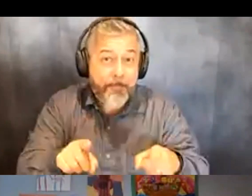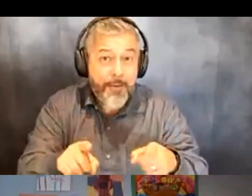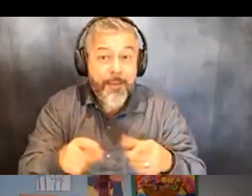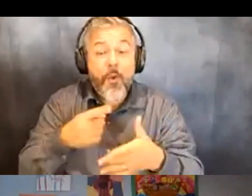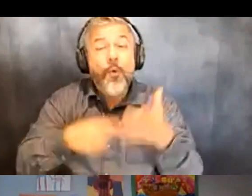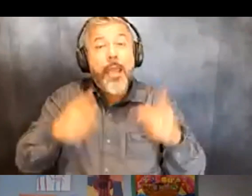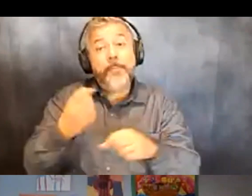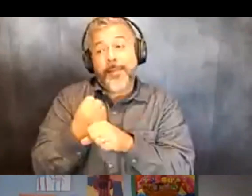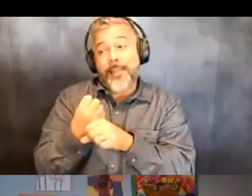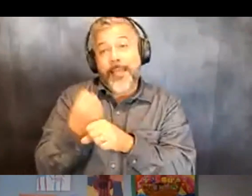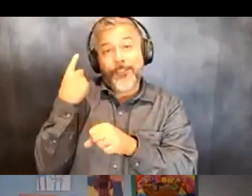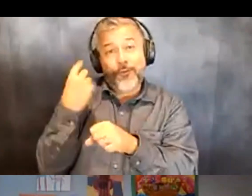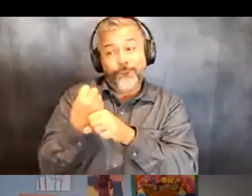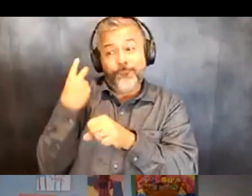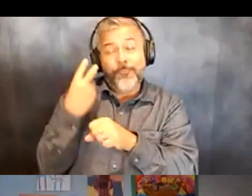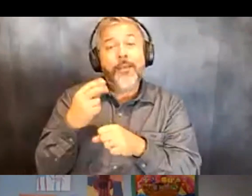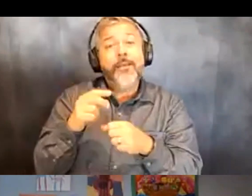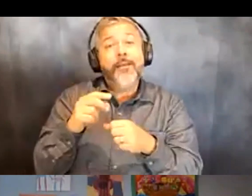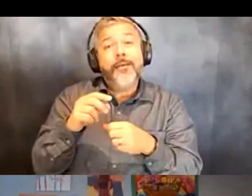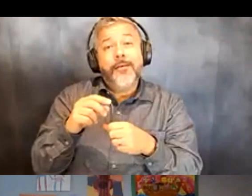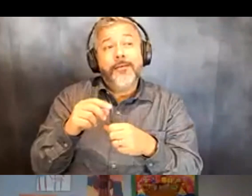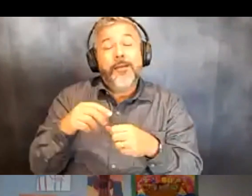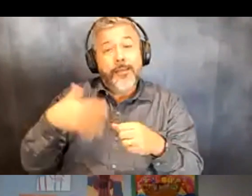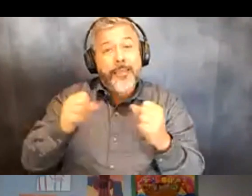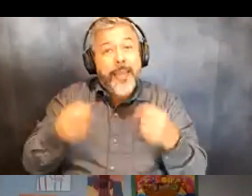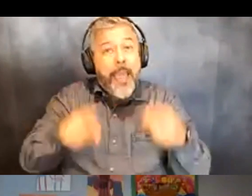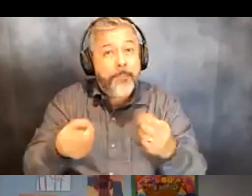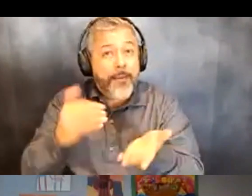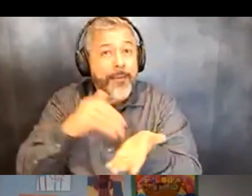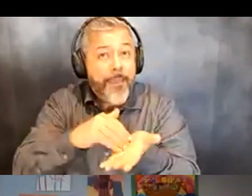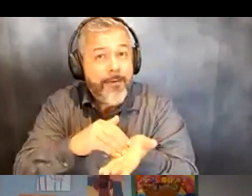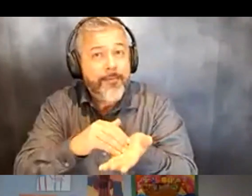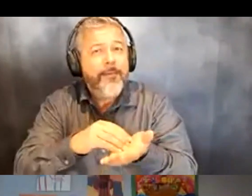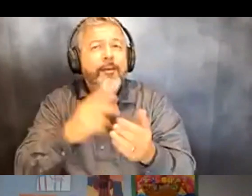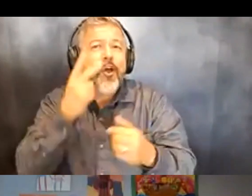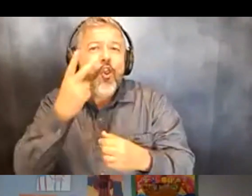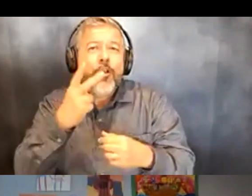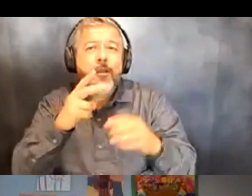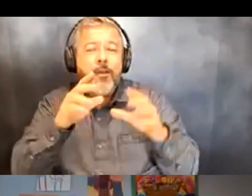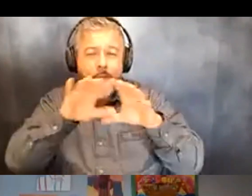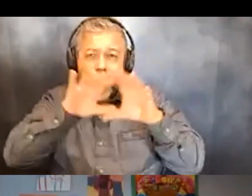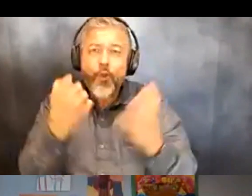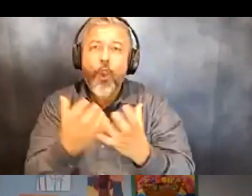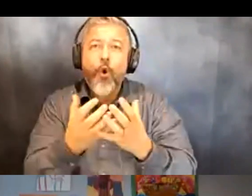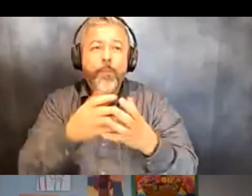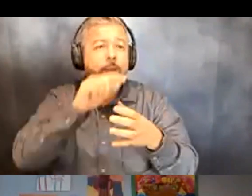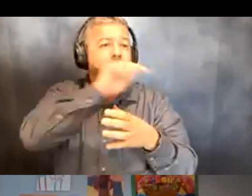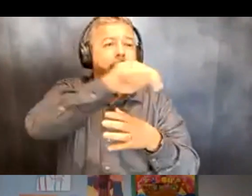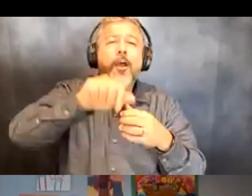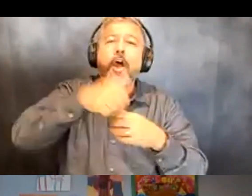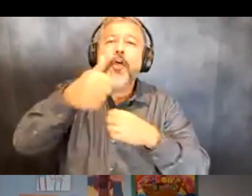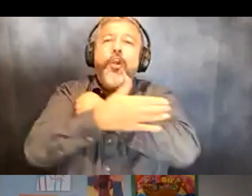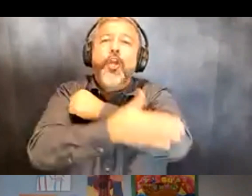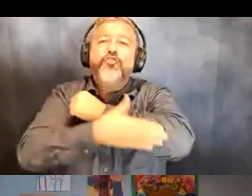and January, just to take a look across the globe and you see other countries with higher baseline vaccine